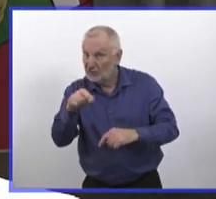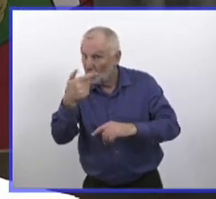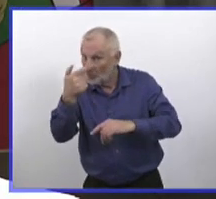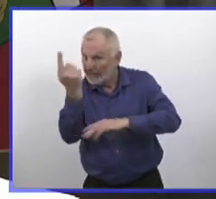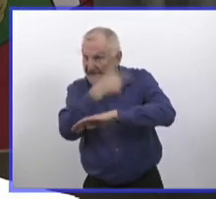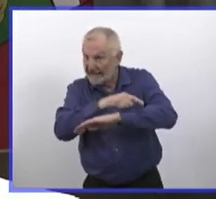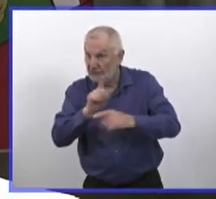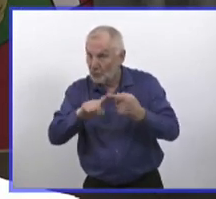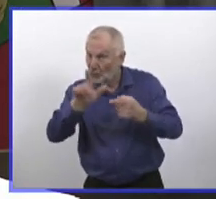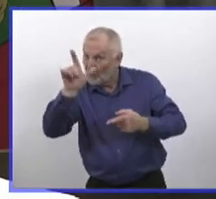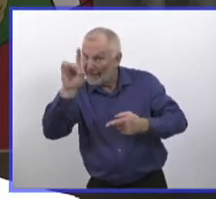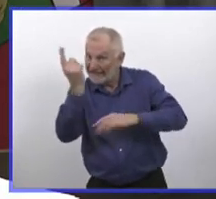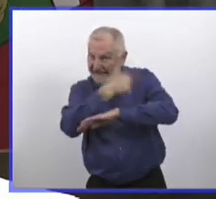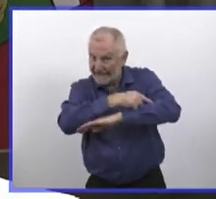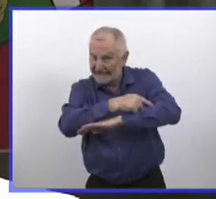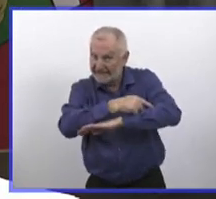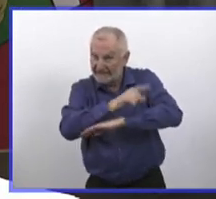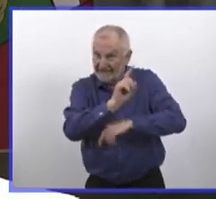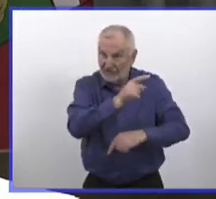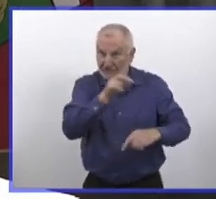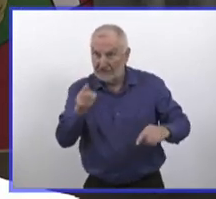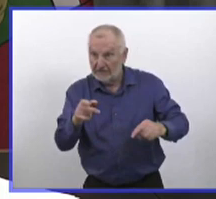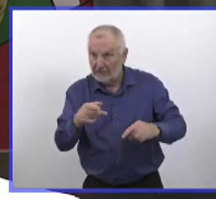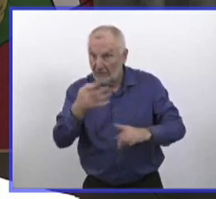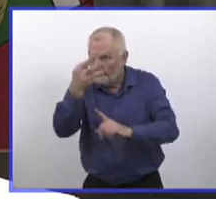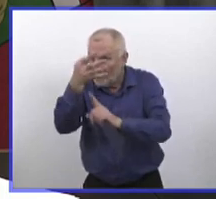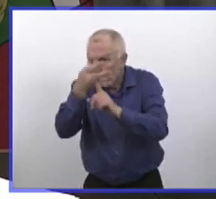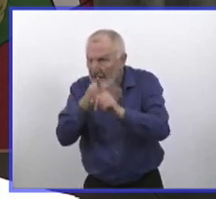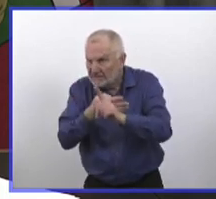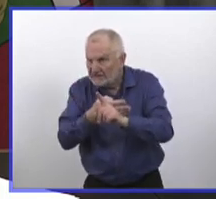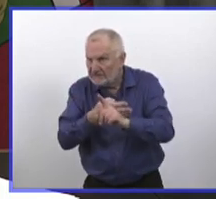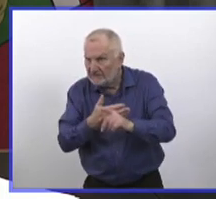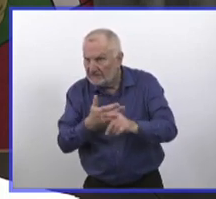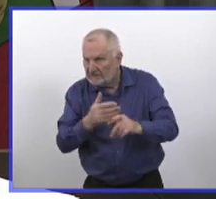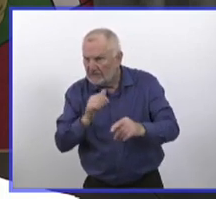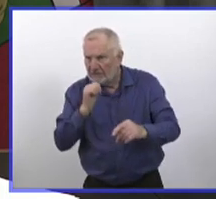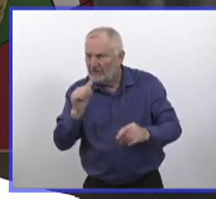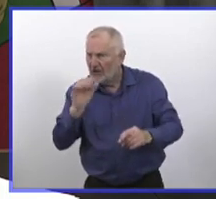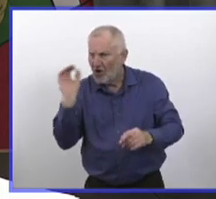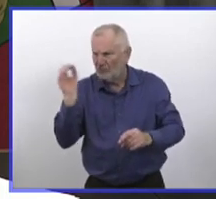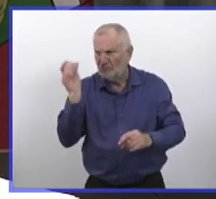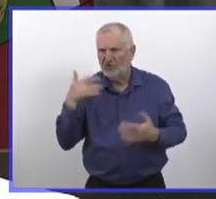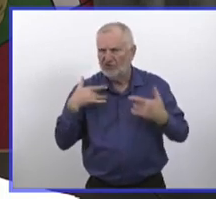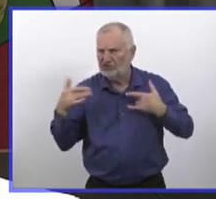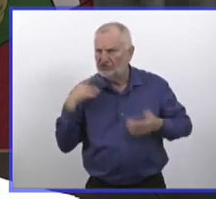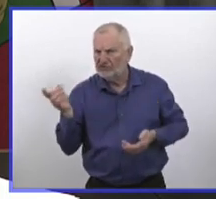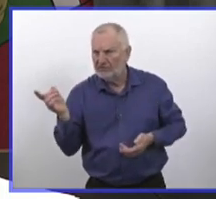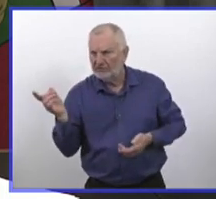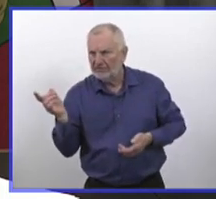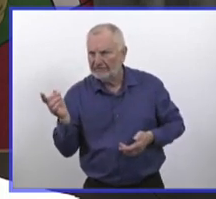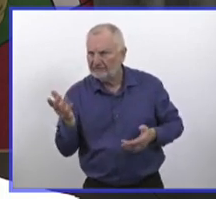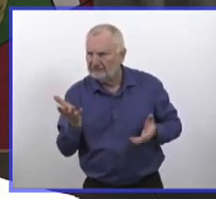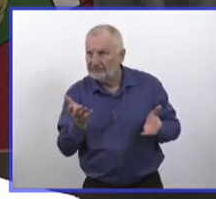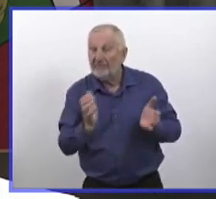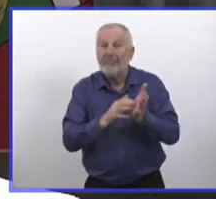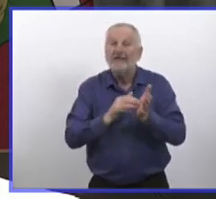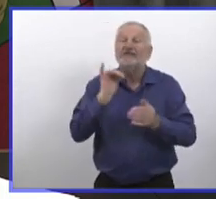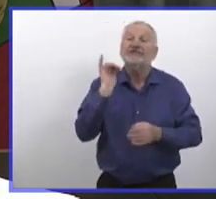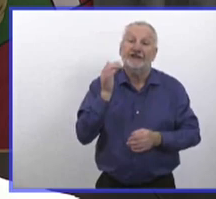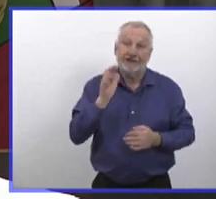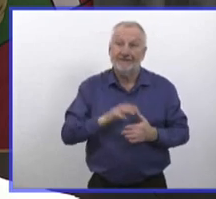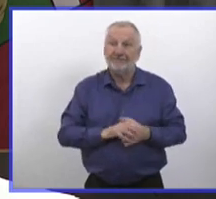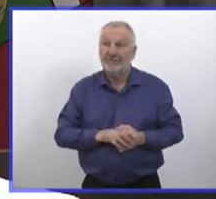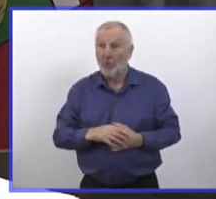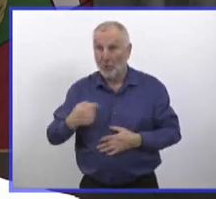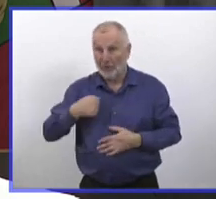data from BC, Manitoba, Quebec, the UK, and Israel in regards to the safety and